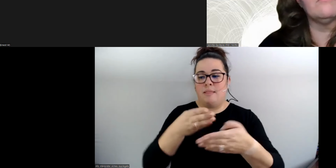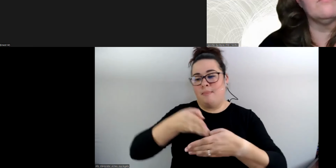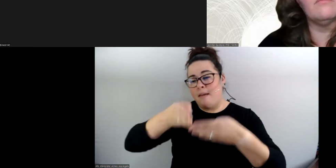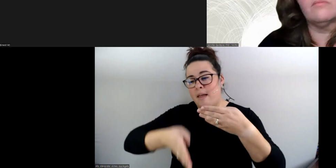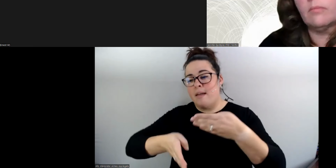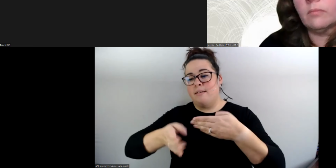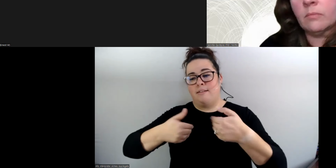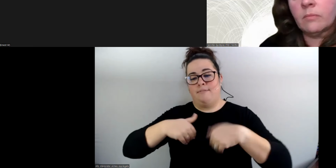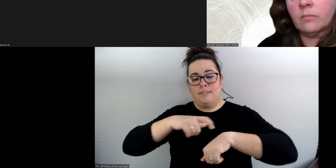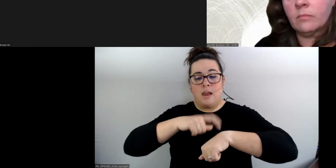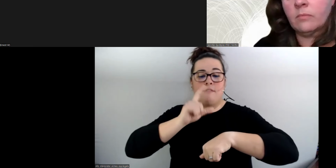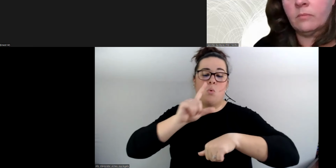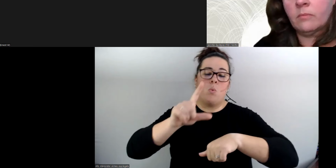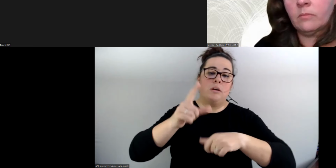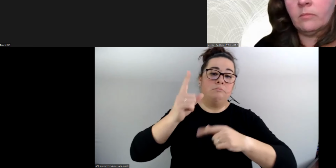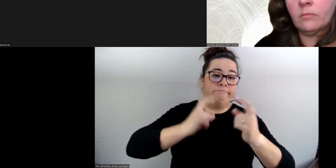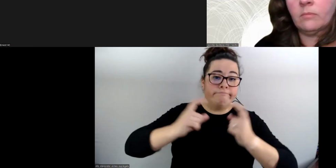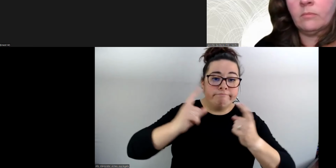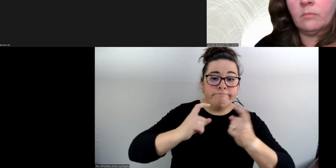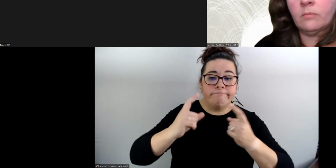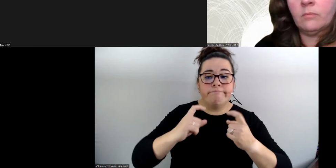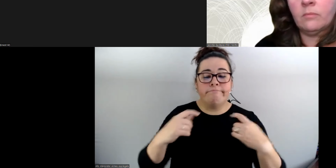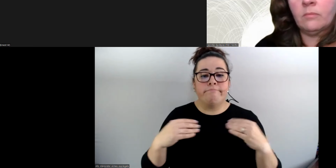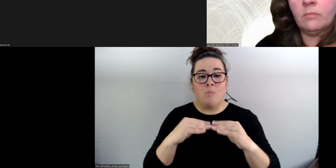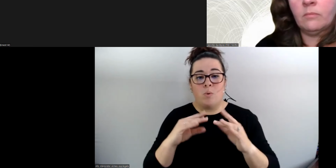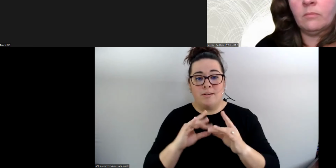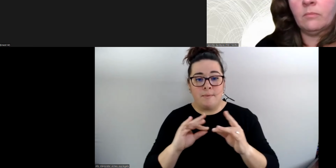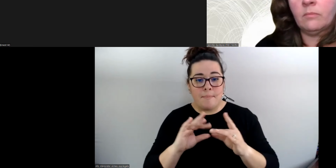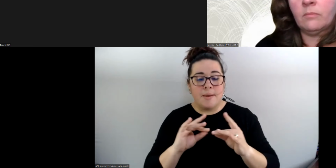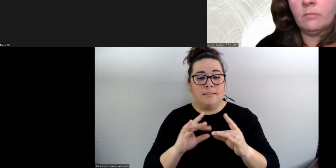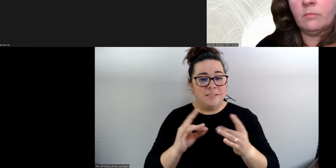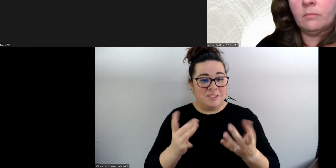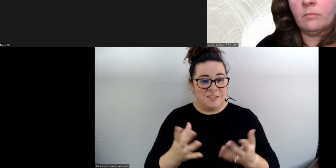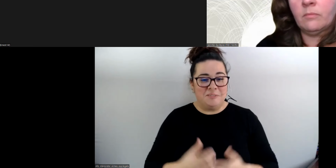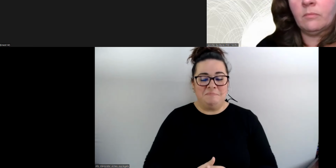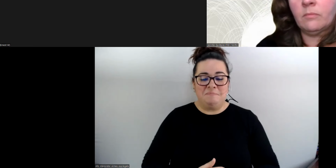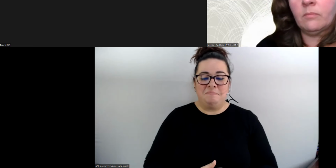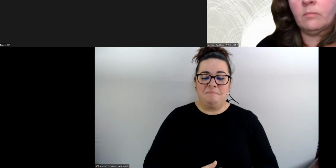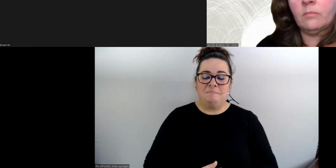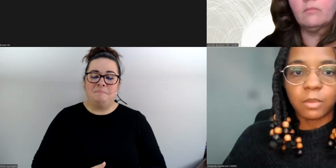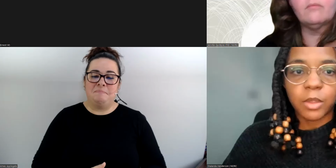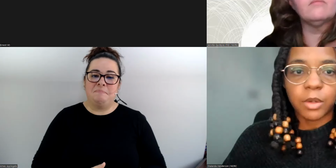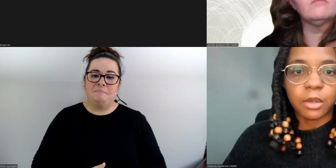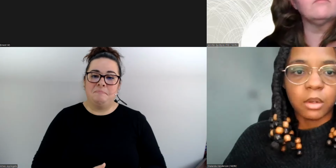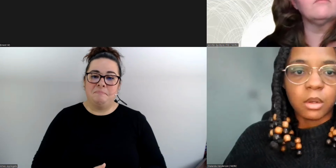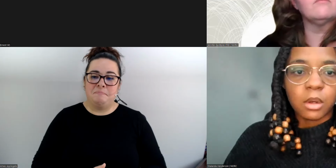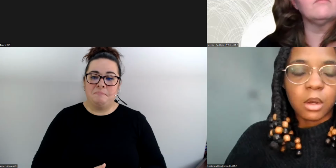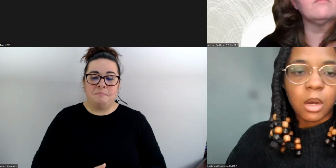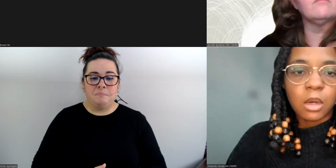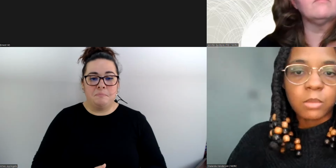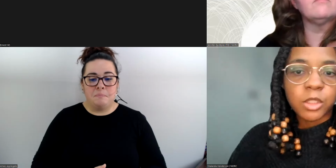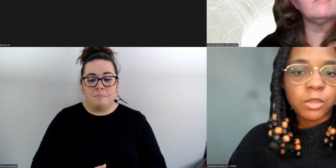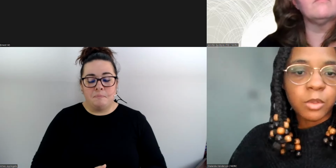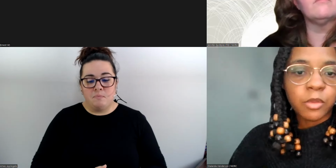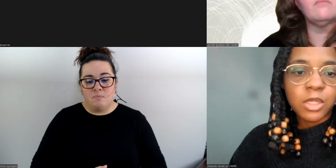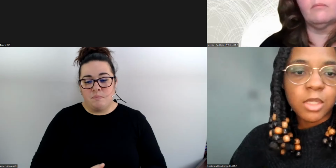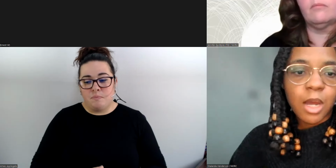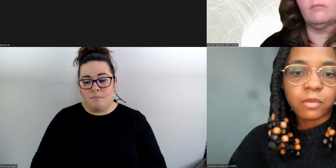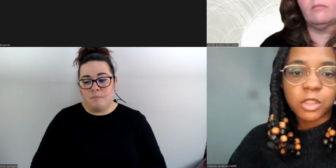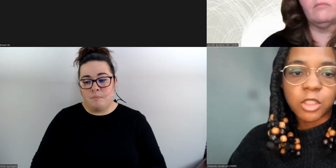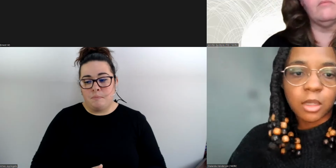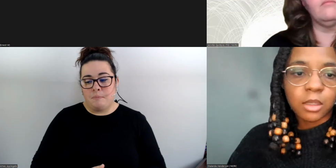have any questions or any additional comments on our presentation today, then that would be great. So some of the